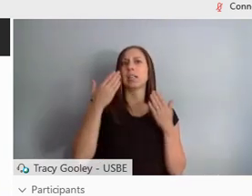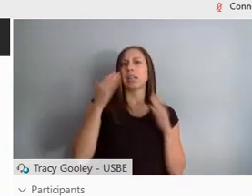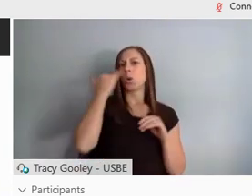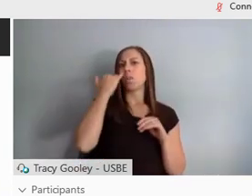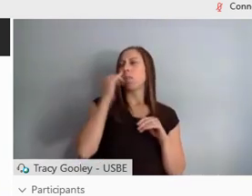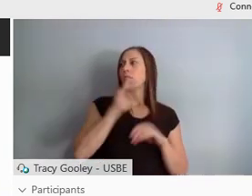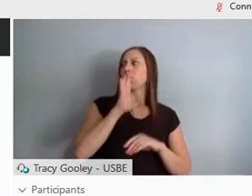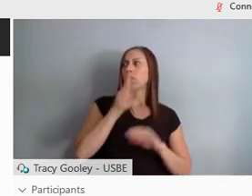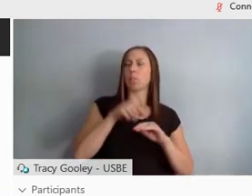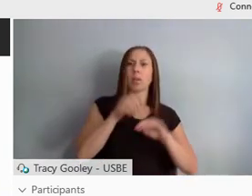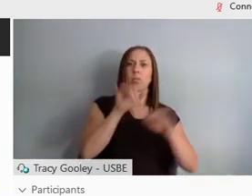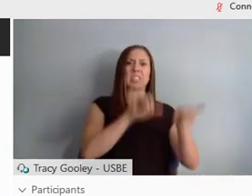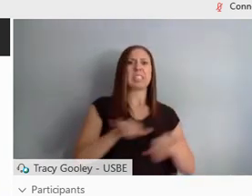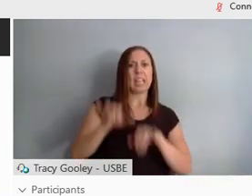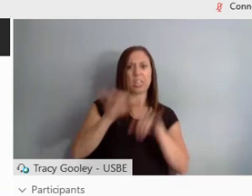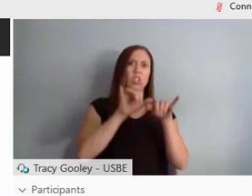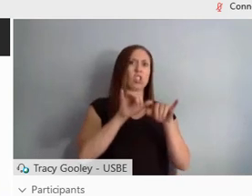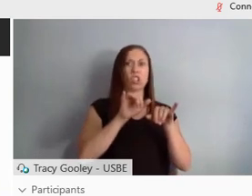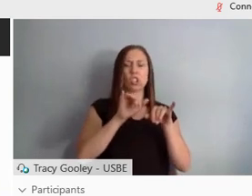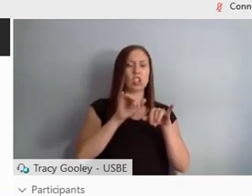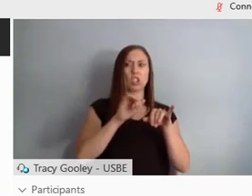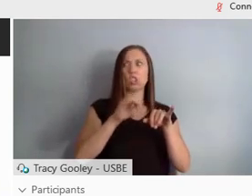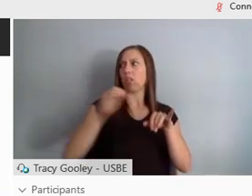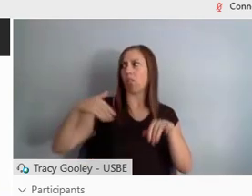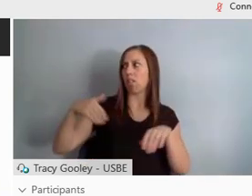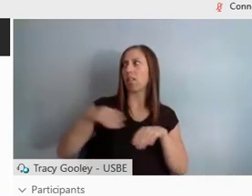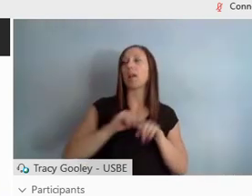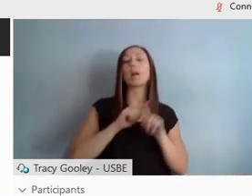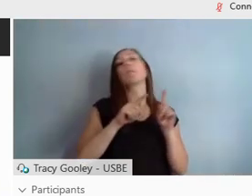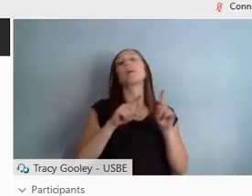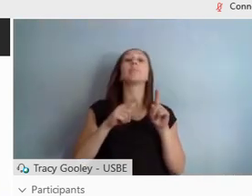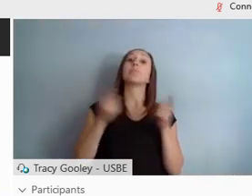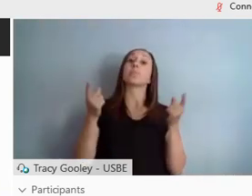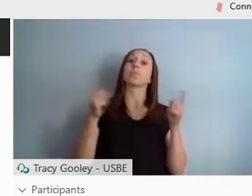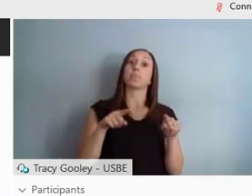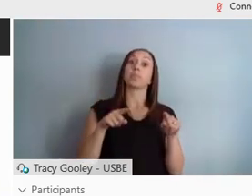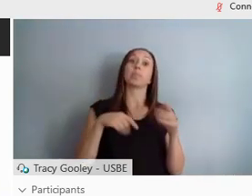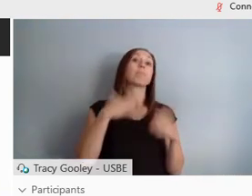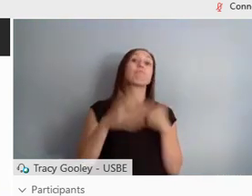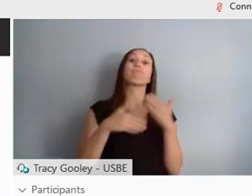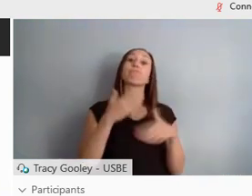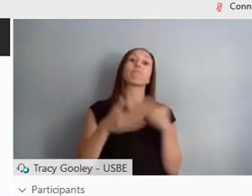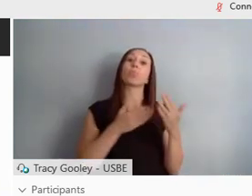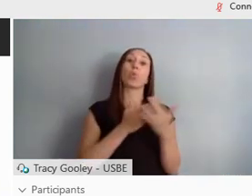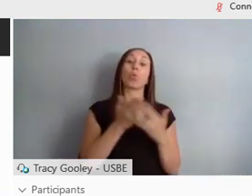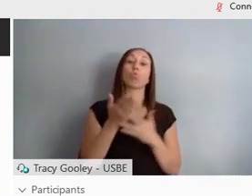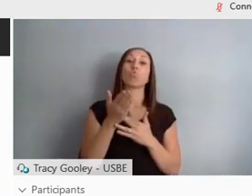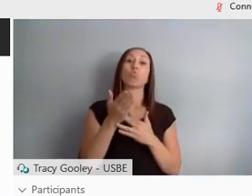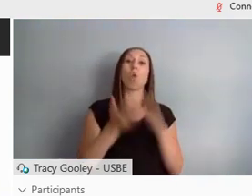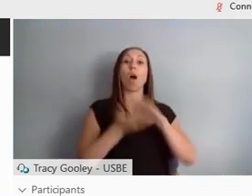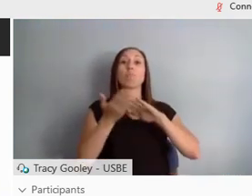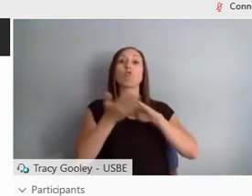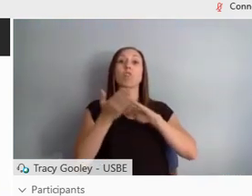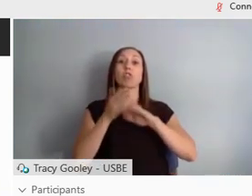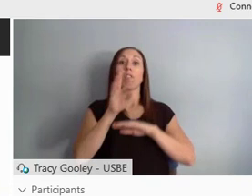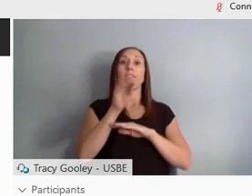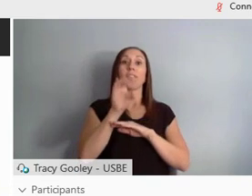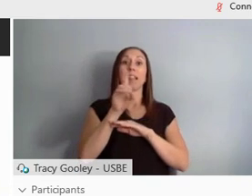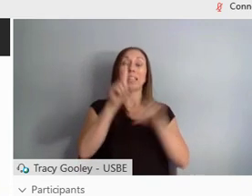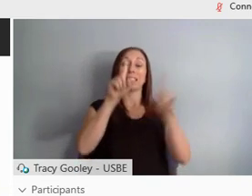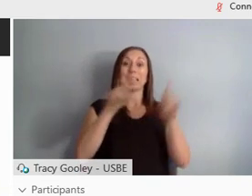setting yet or not, but what's going to happen is after we go through this operational field test in the fall this